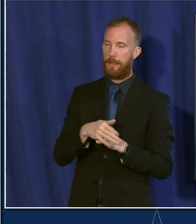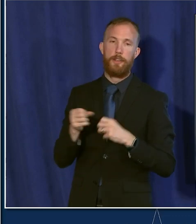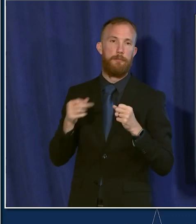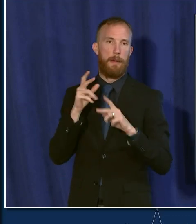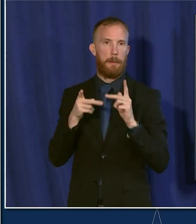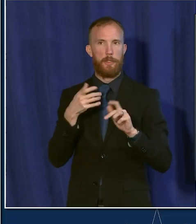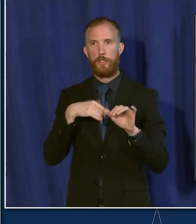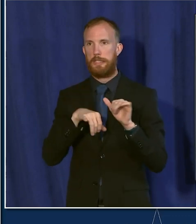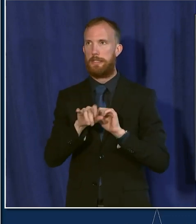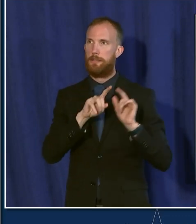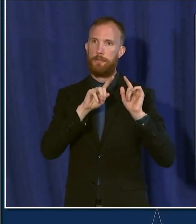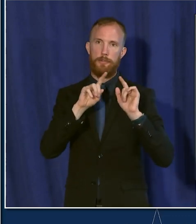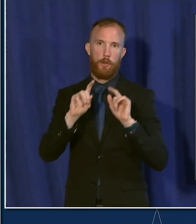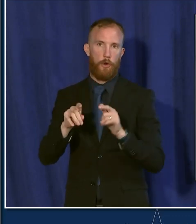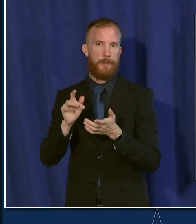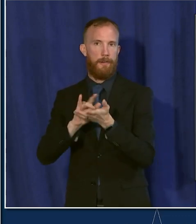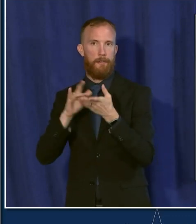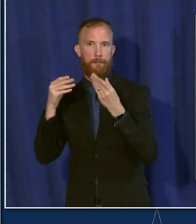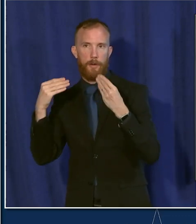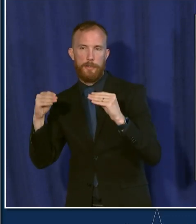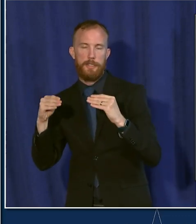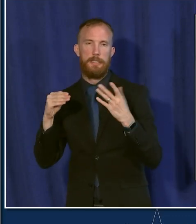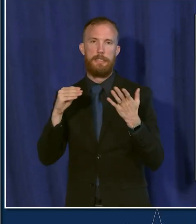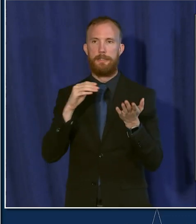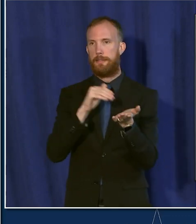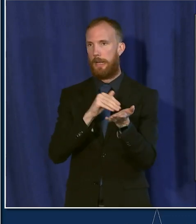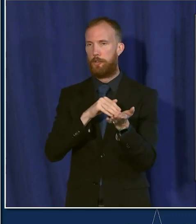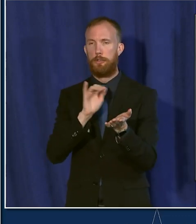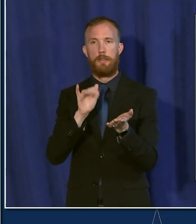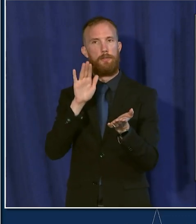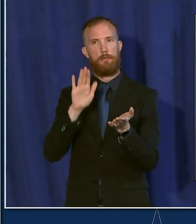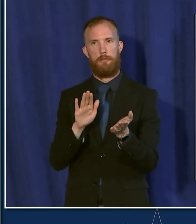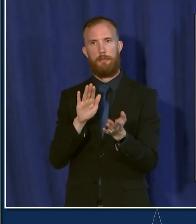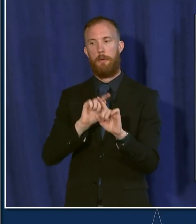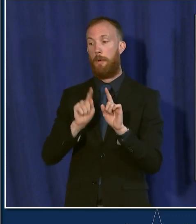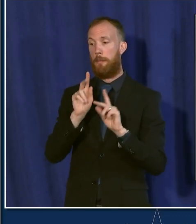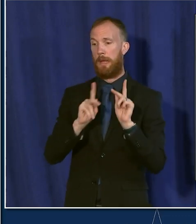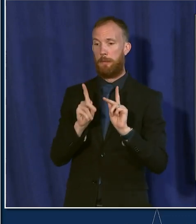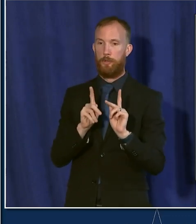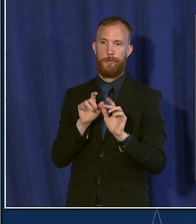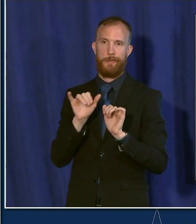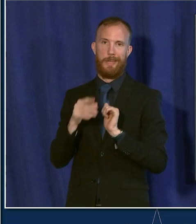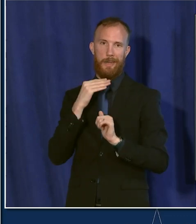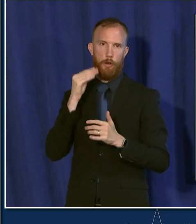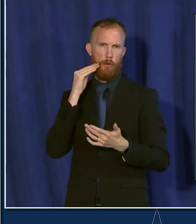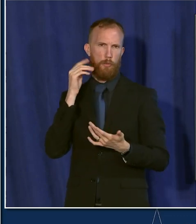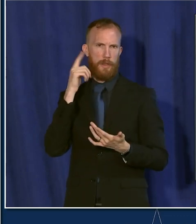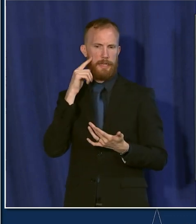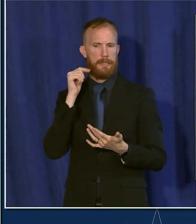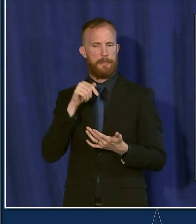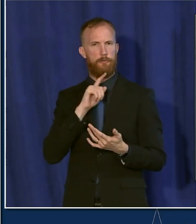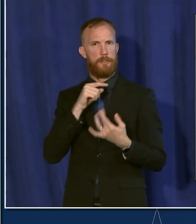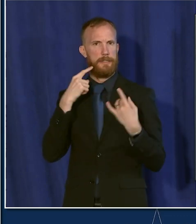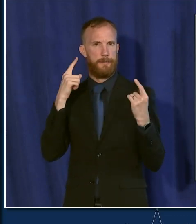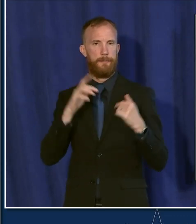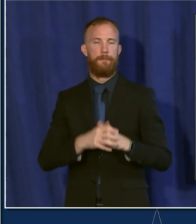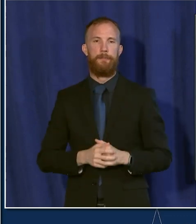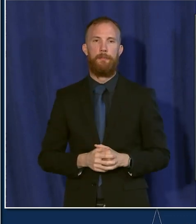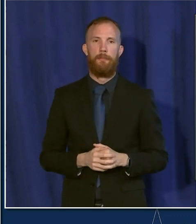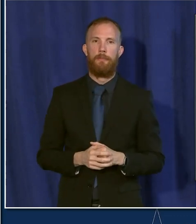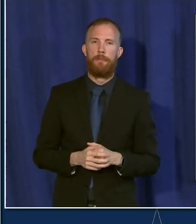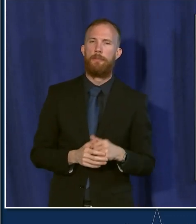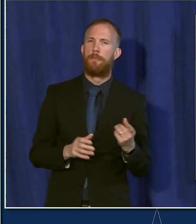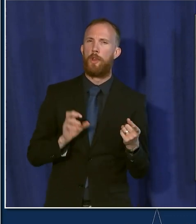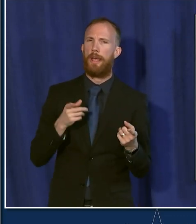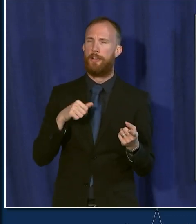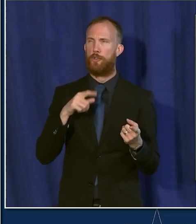and their doctors, which is great. That's what we want them to do. But for folks for whom that is a barrier, we've found this to be very effective. And I was taken that you said, when you're in a situation